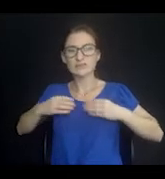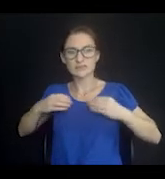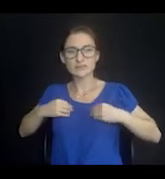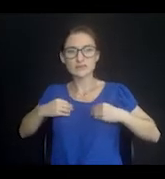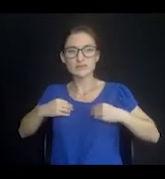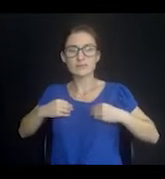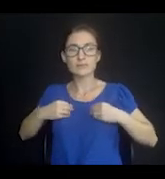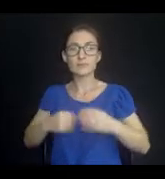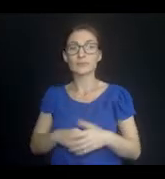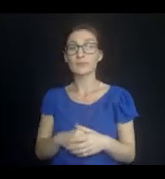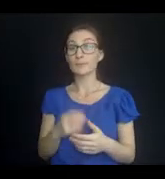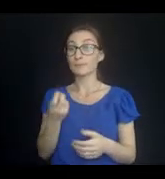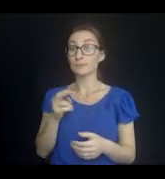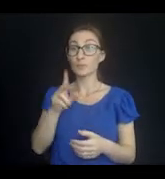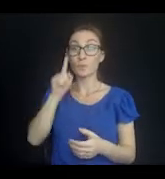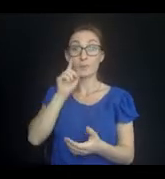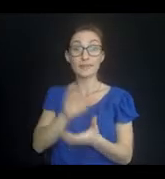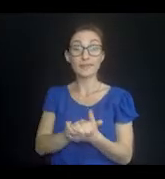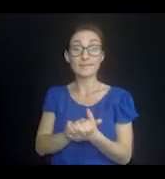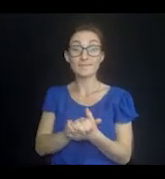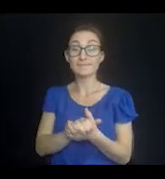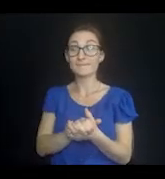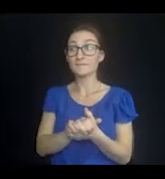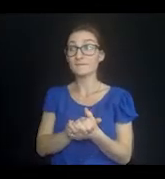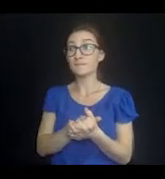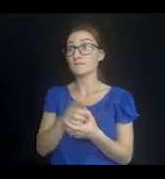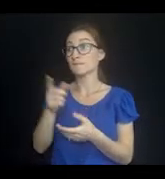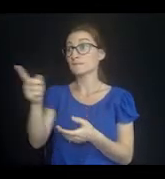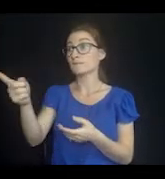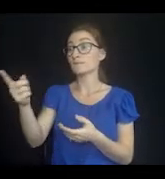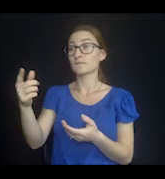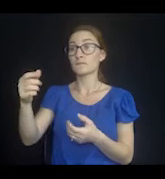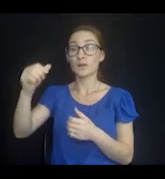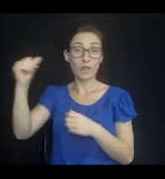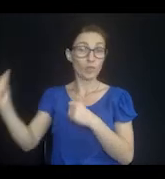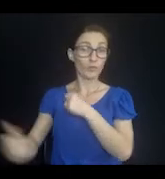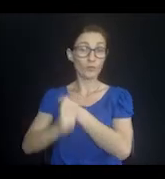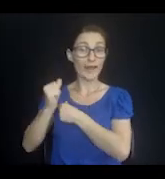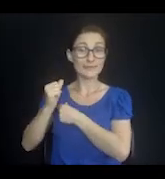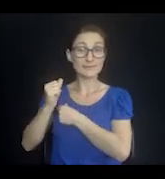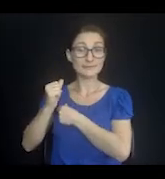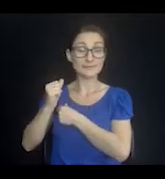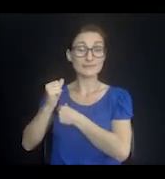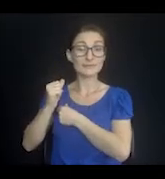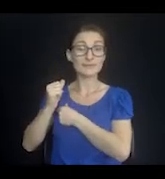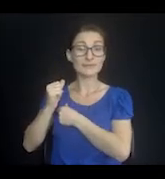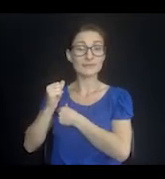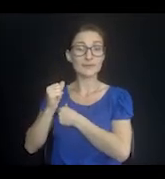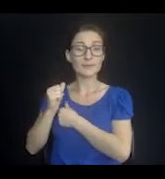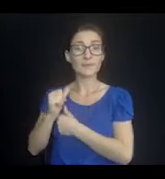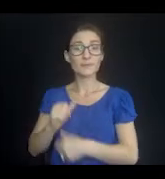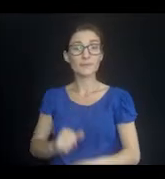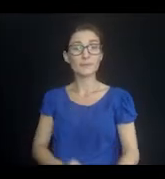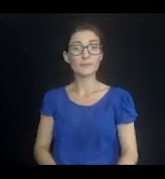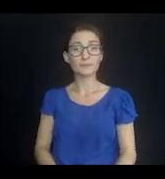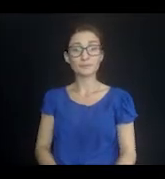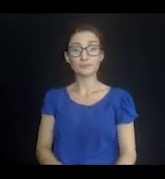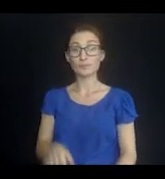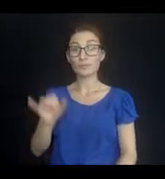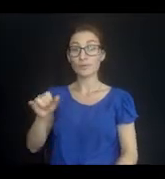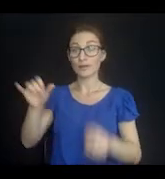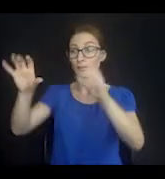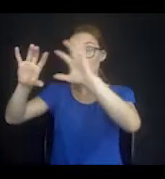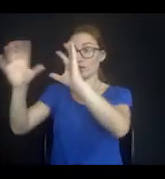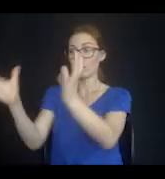that you are what they say, what he says you are, or you will believe that he is